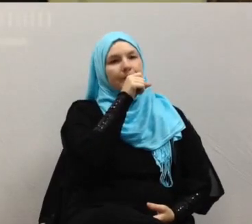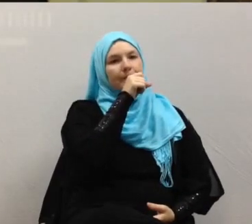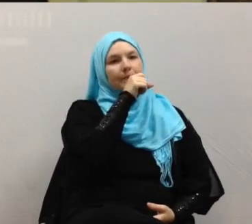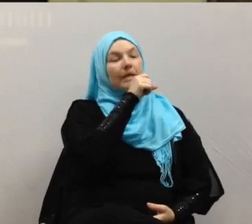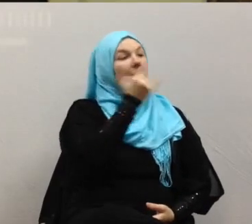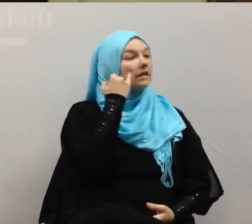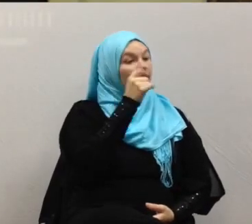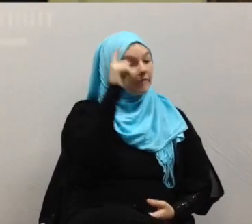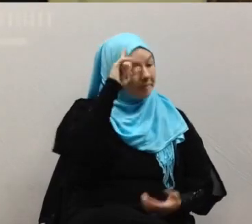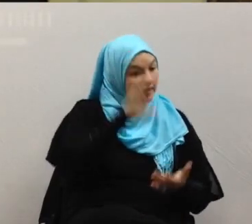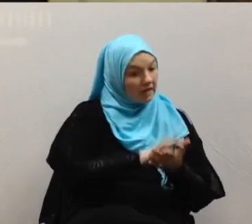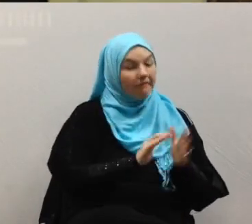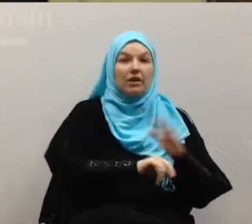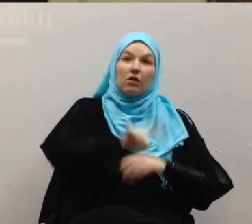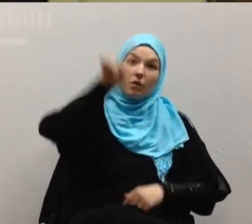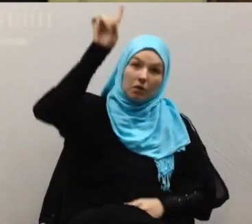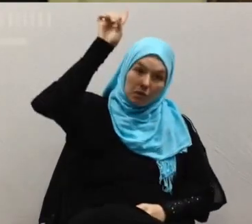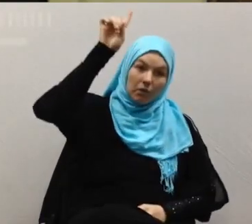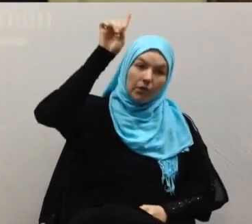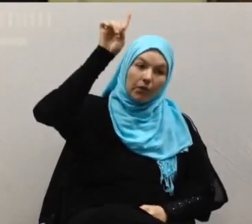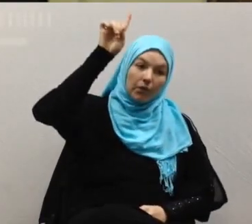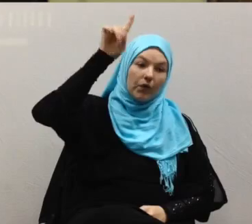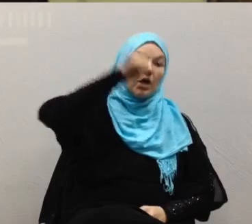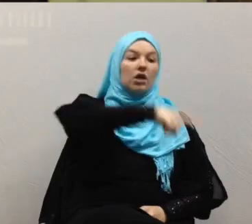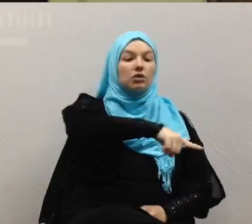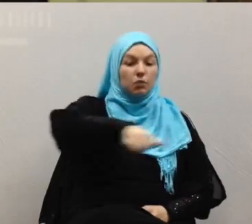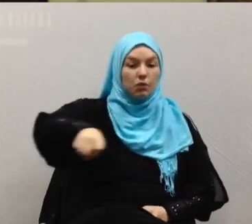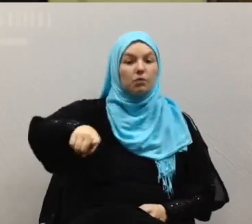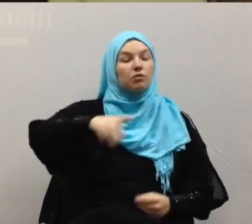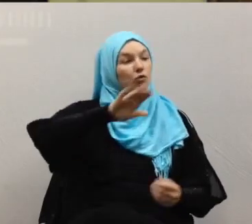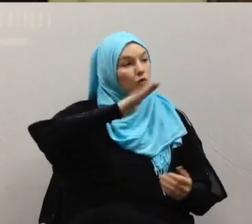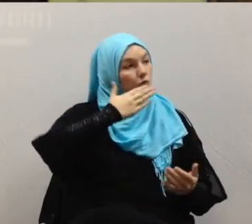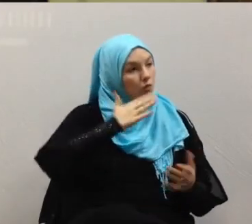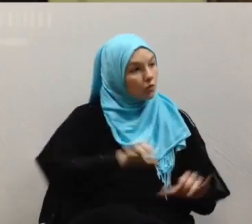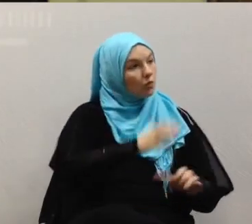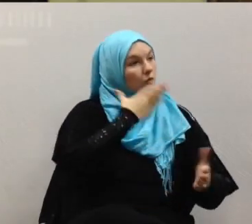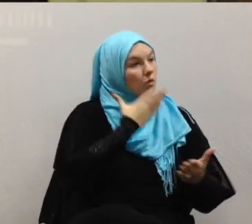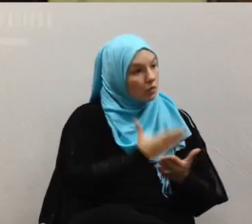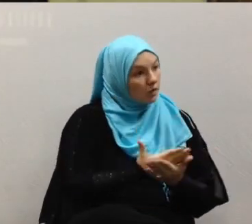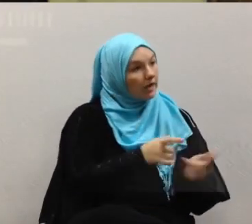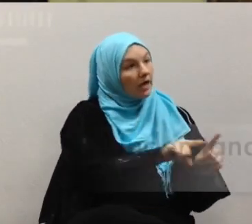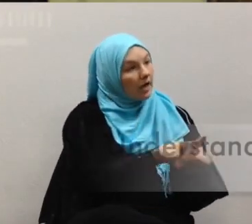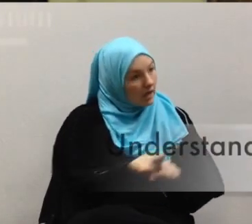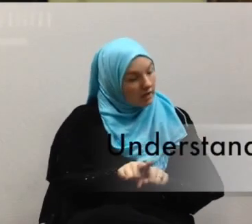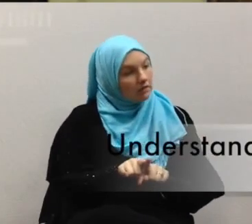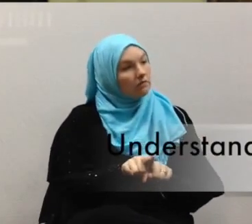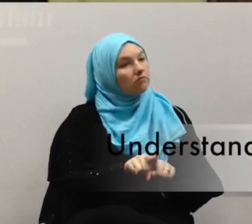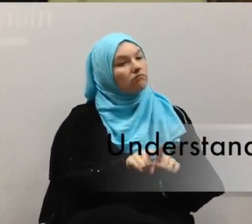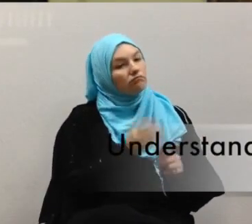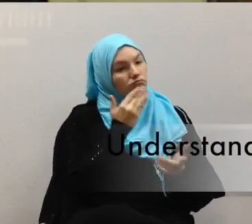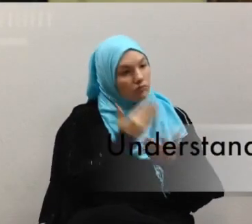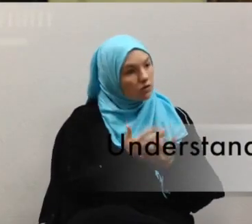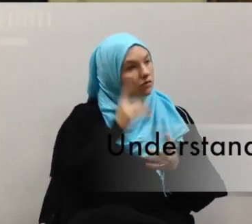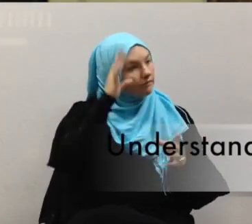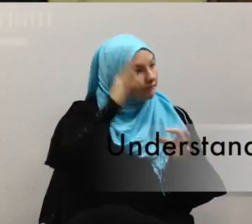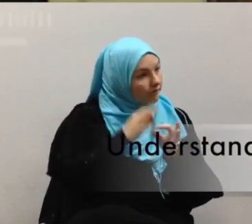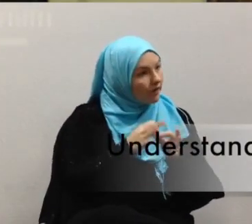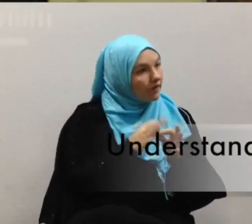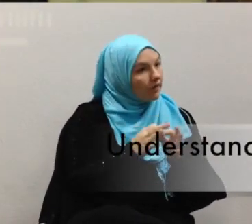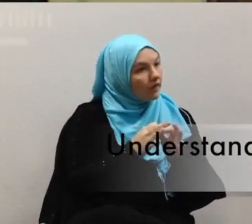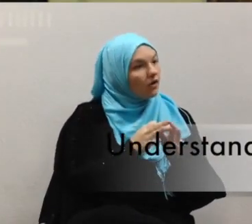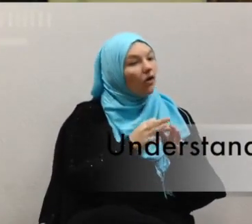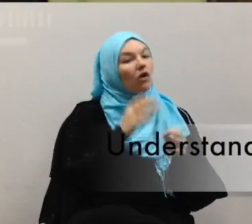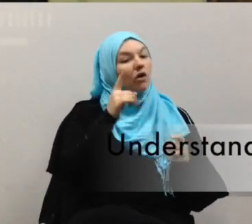abide therein eternally, and remove from them their misdeeds. So that Allah would enter the